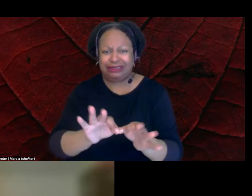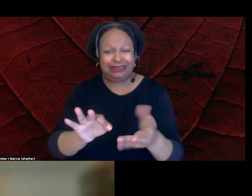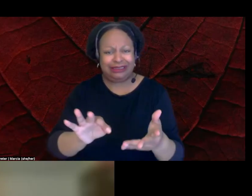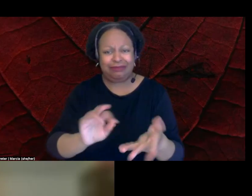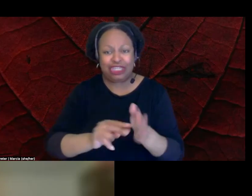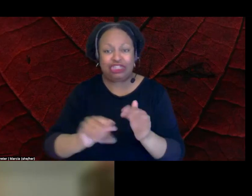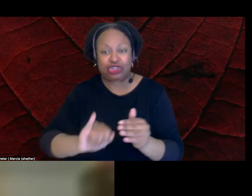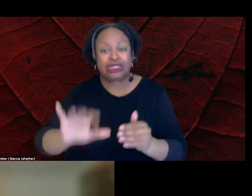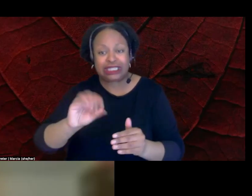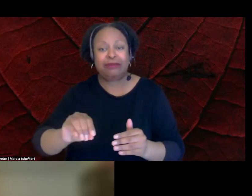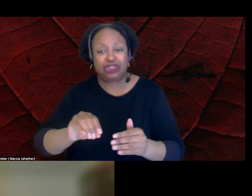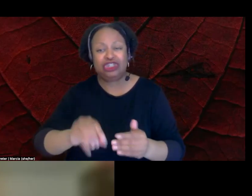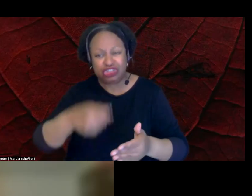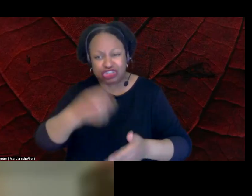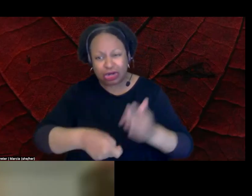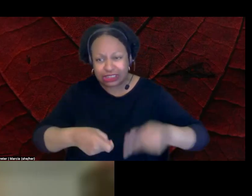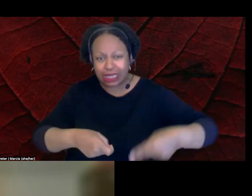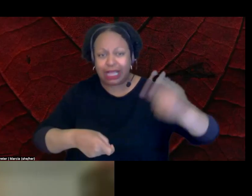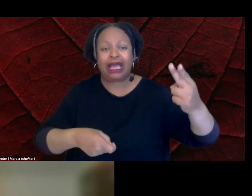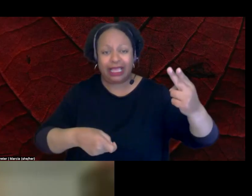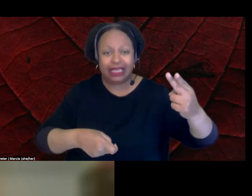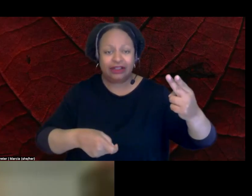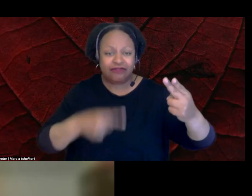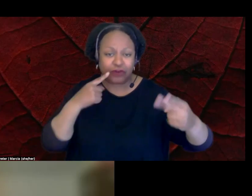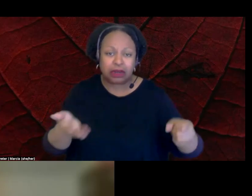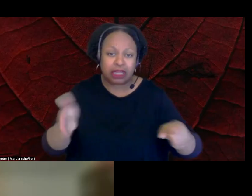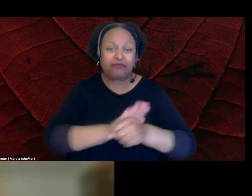But we're now seeing insurance companies